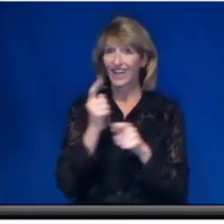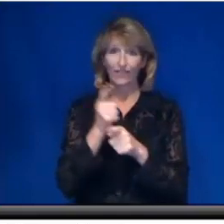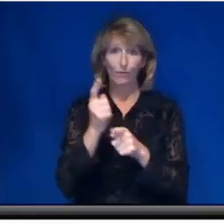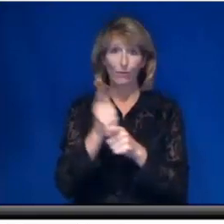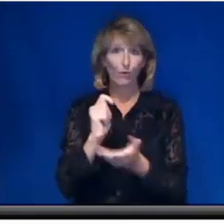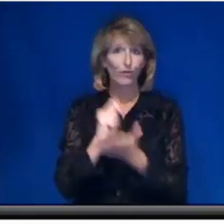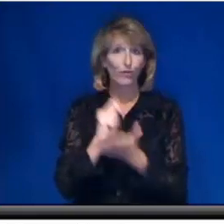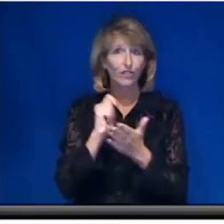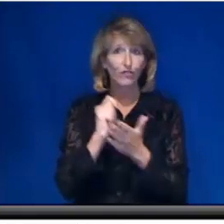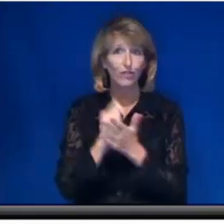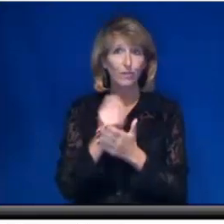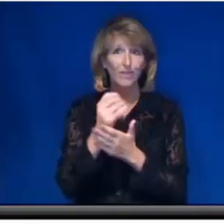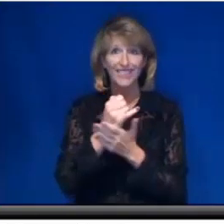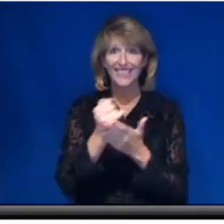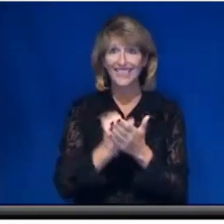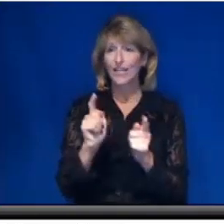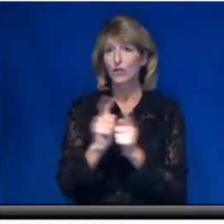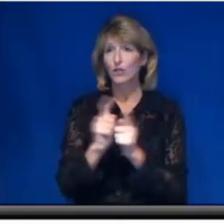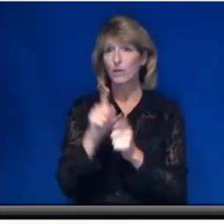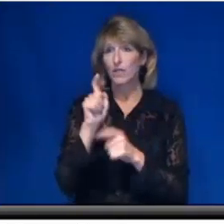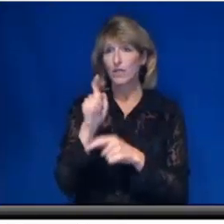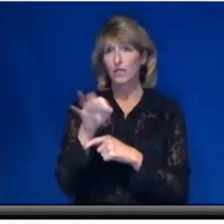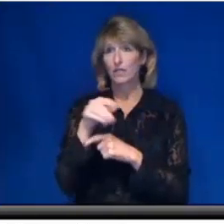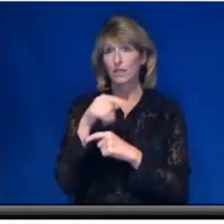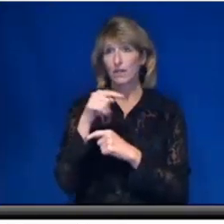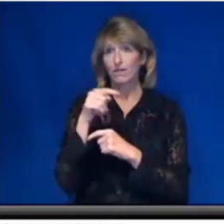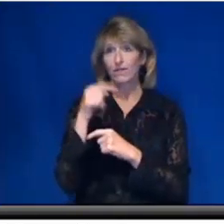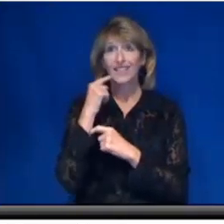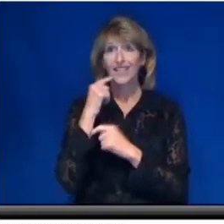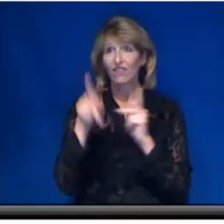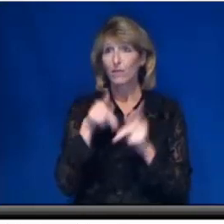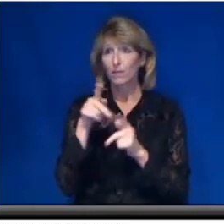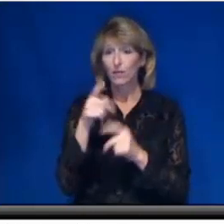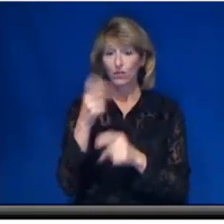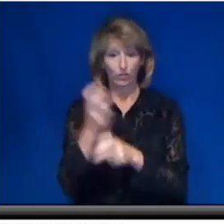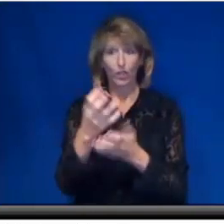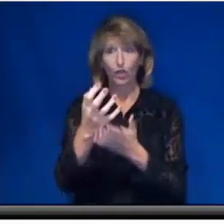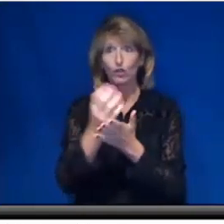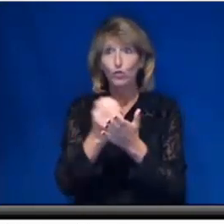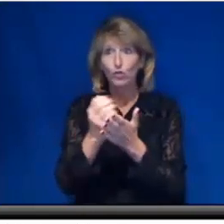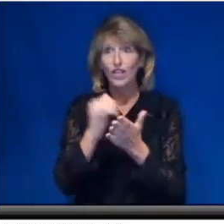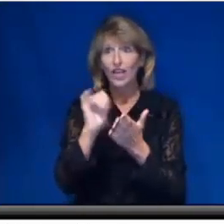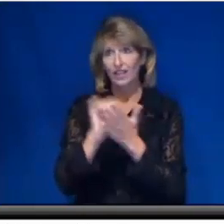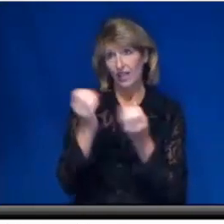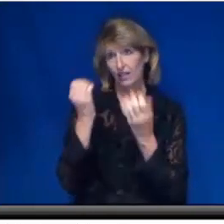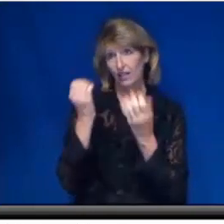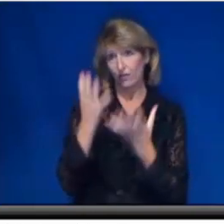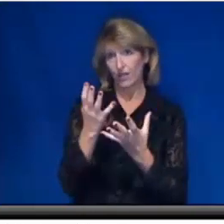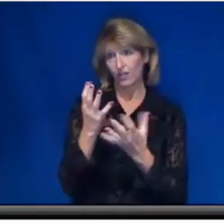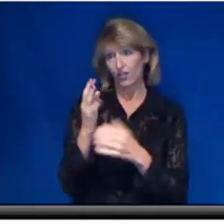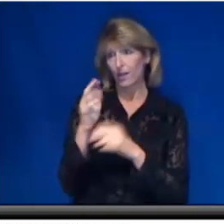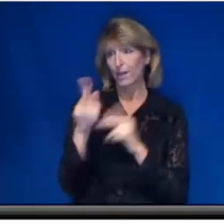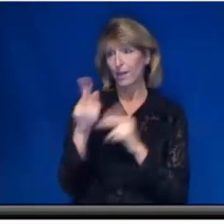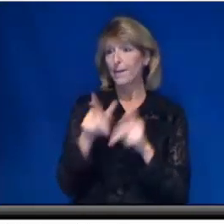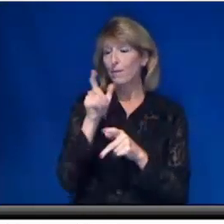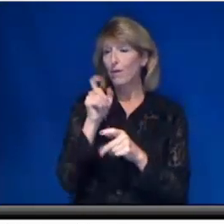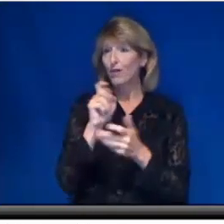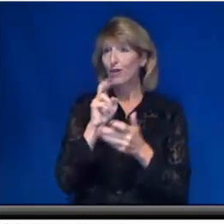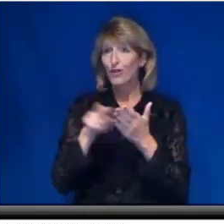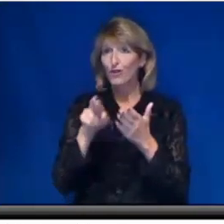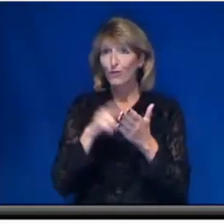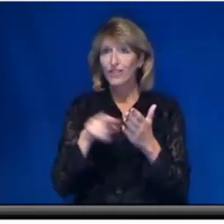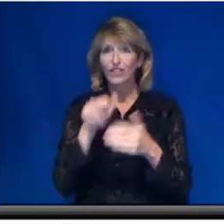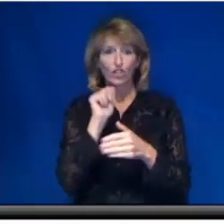There are a lack of appropriate treatment options designed to meet the needs of deaf and hard of hearing individuals. It's hard to get the information